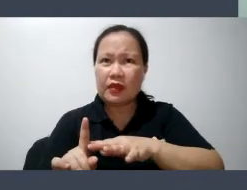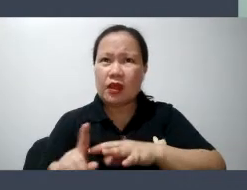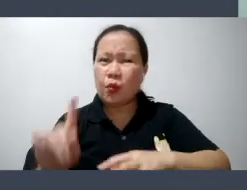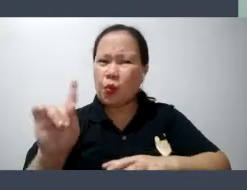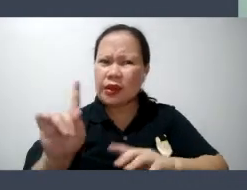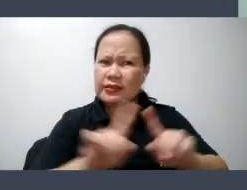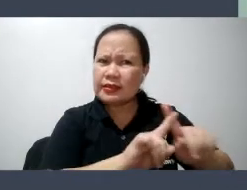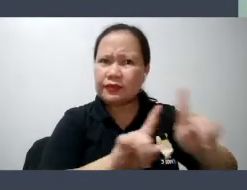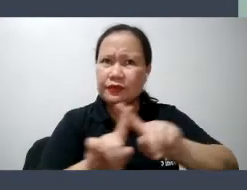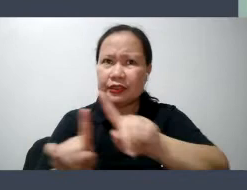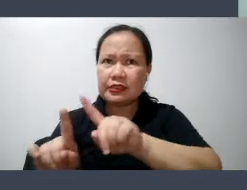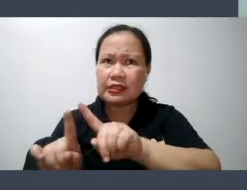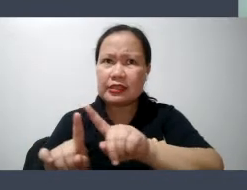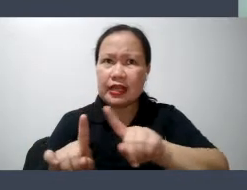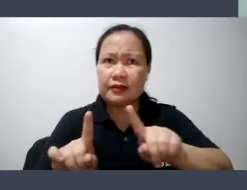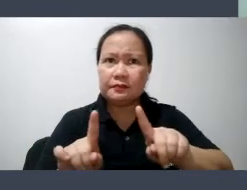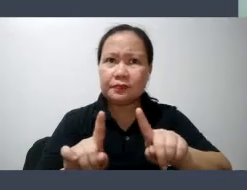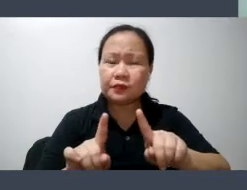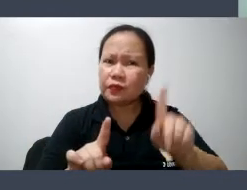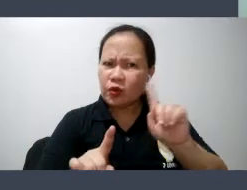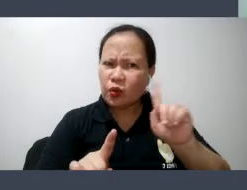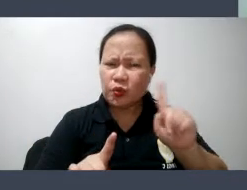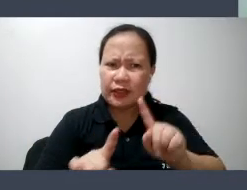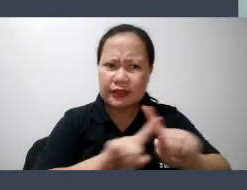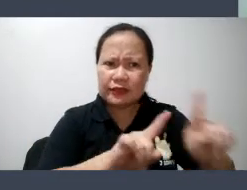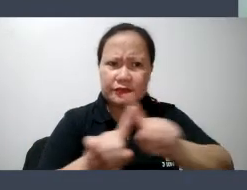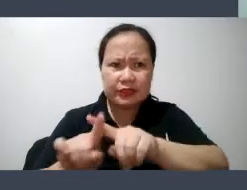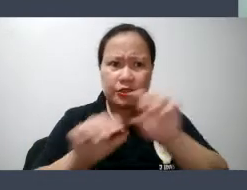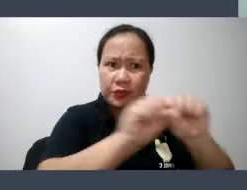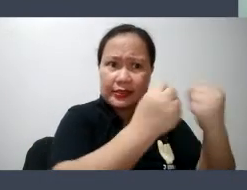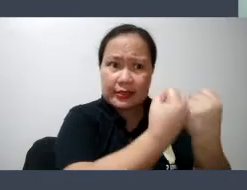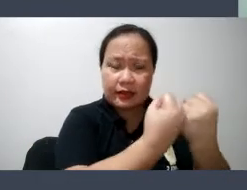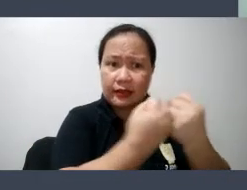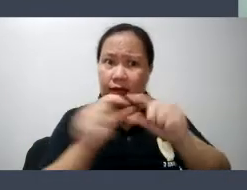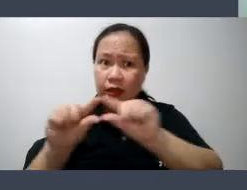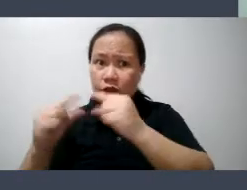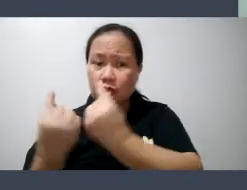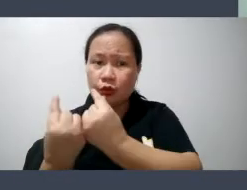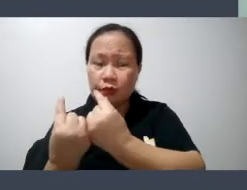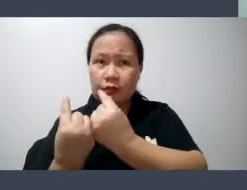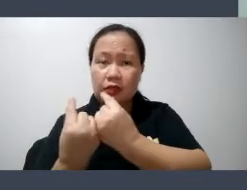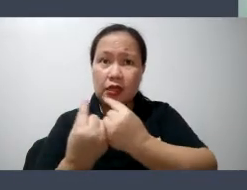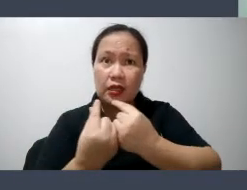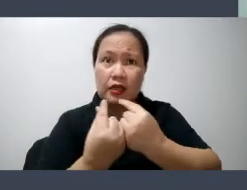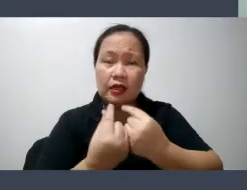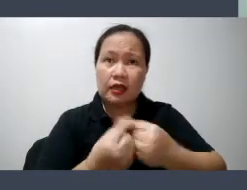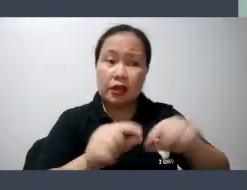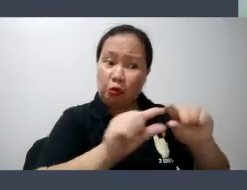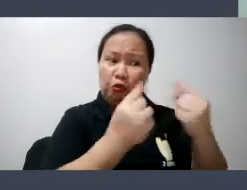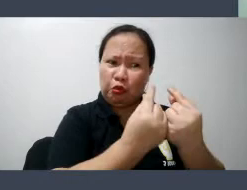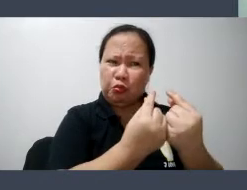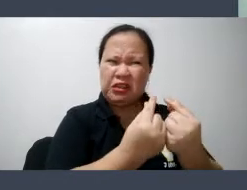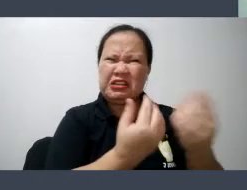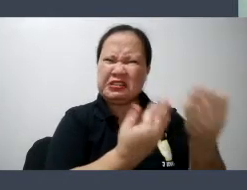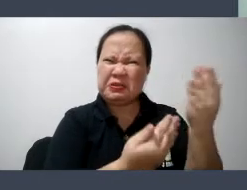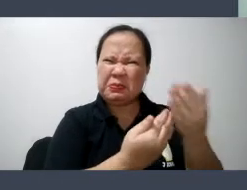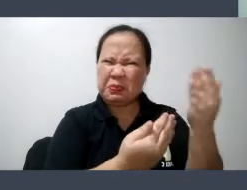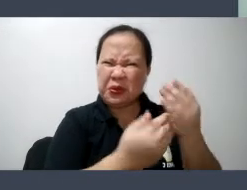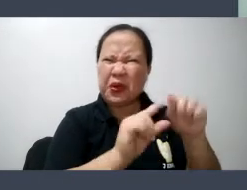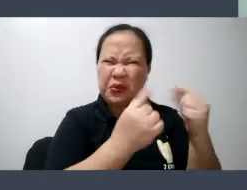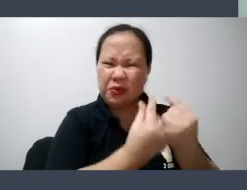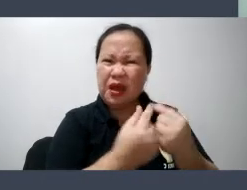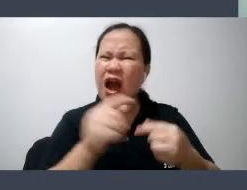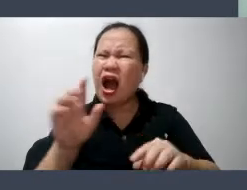the difference between set and group? When we say group, it's just a mere grouping. How about